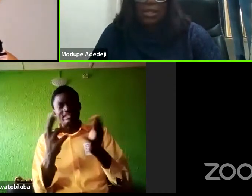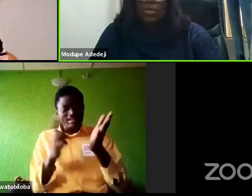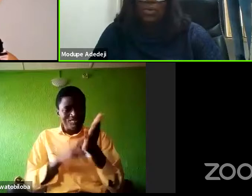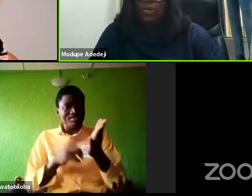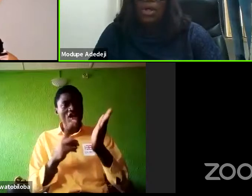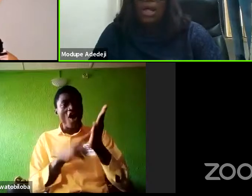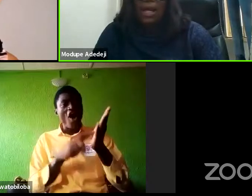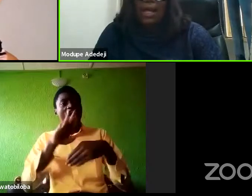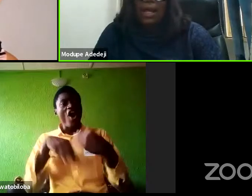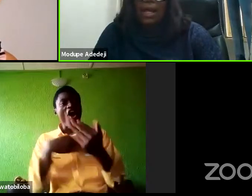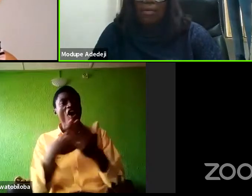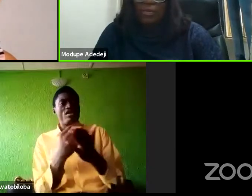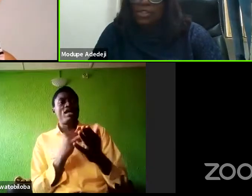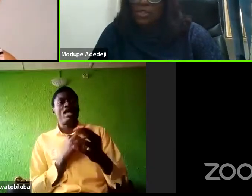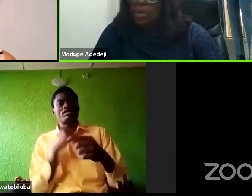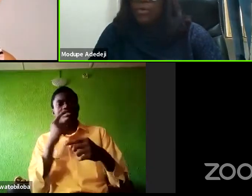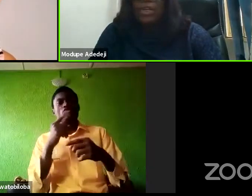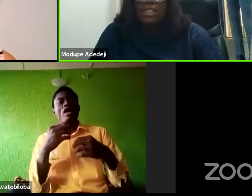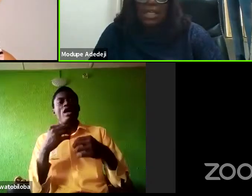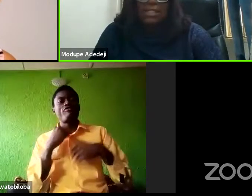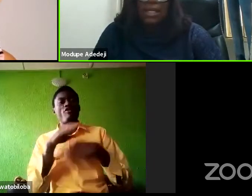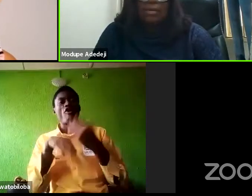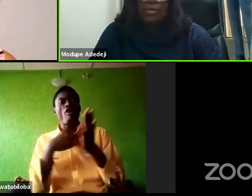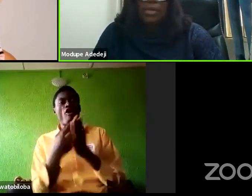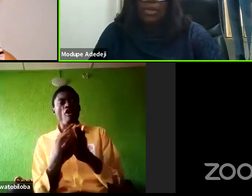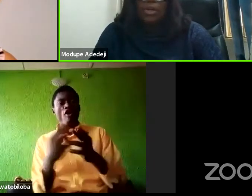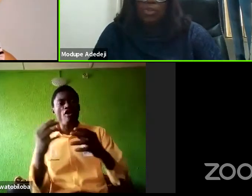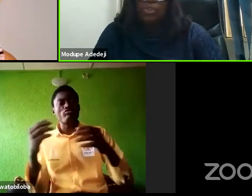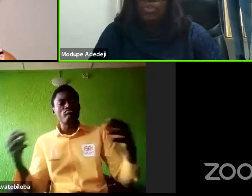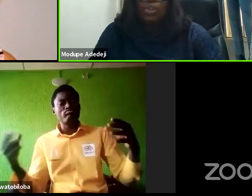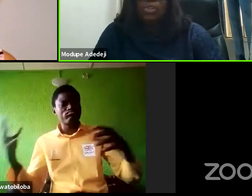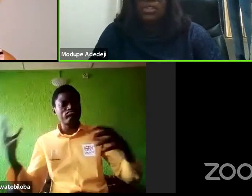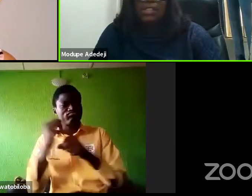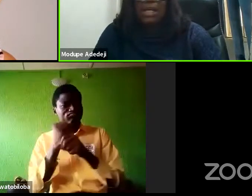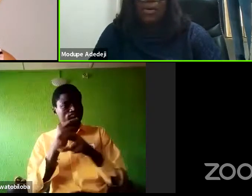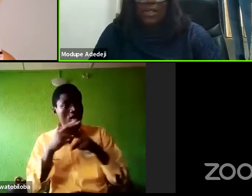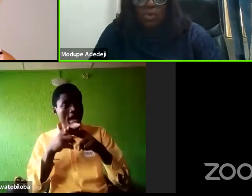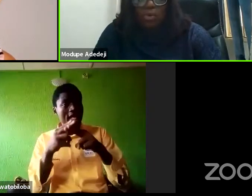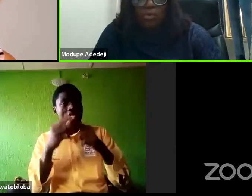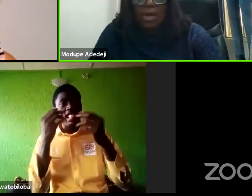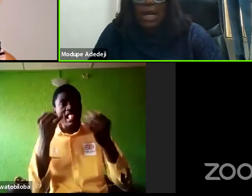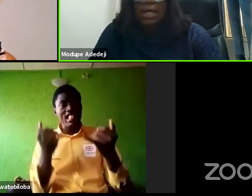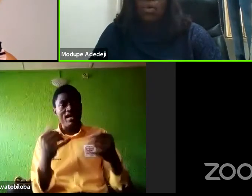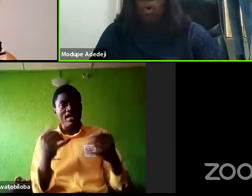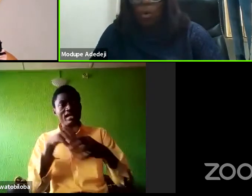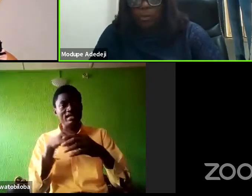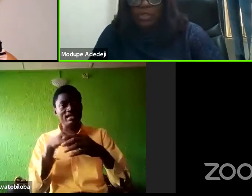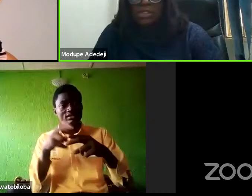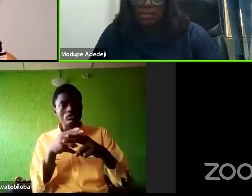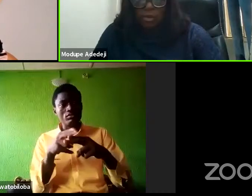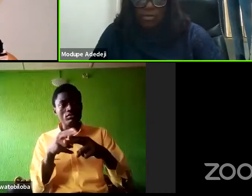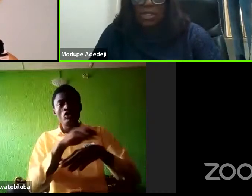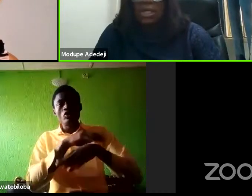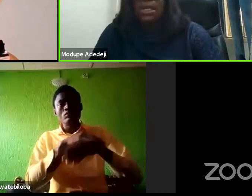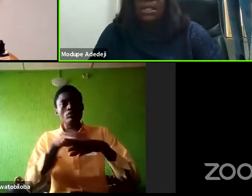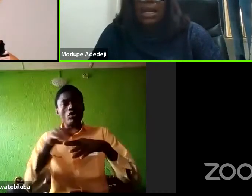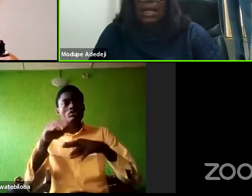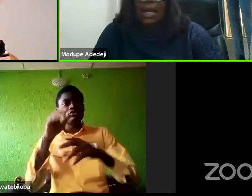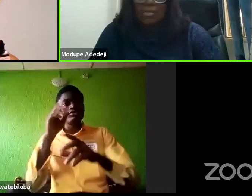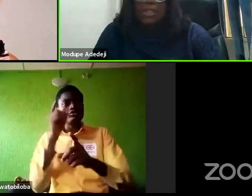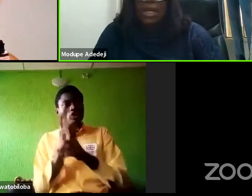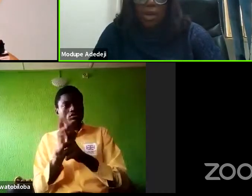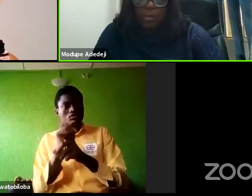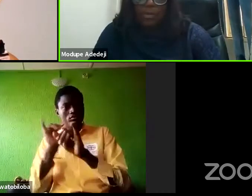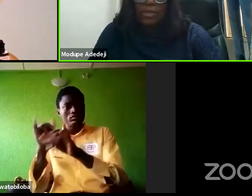communicating. So the summary is that don't just sit down at home and cope with symptoms.